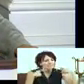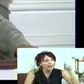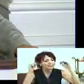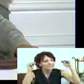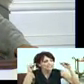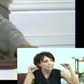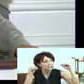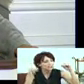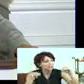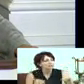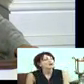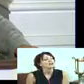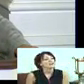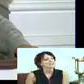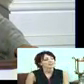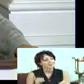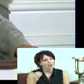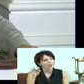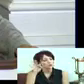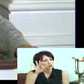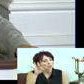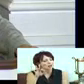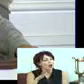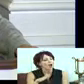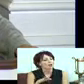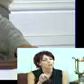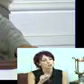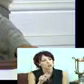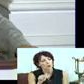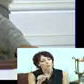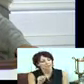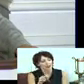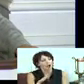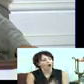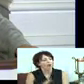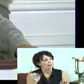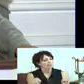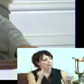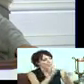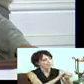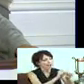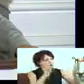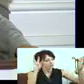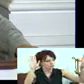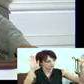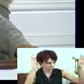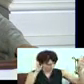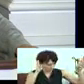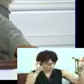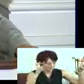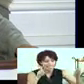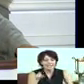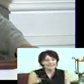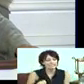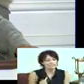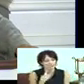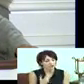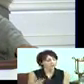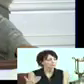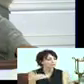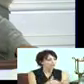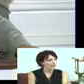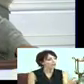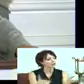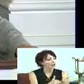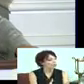it in Matthew's Gospel, chapter 5 through 7. And there Jesus repeatedly says, "You have heard it said,"